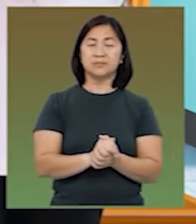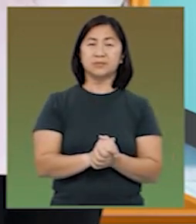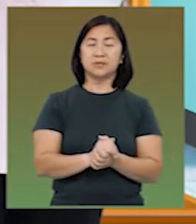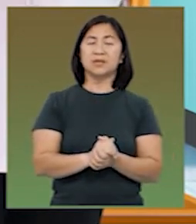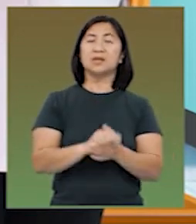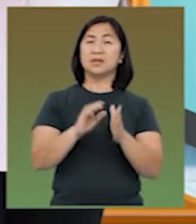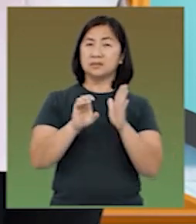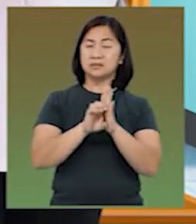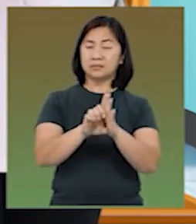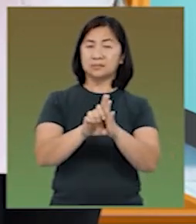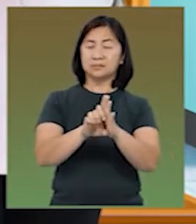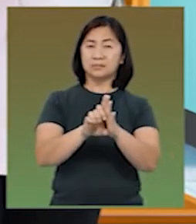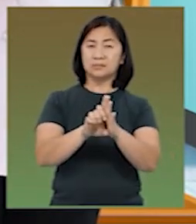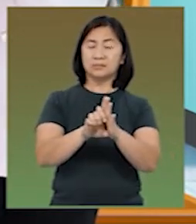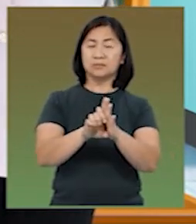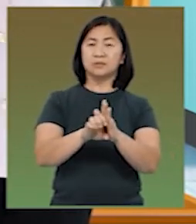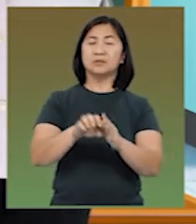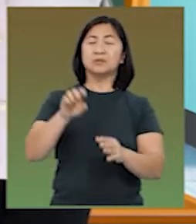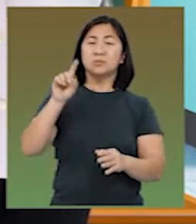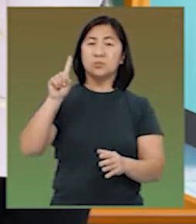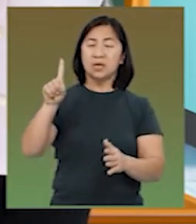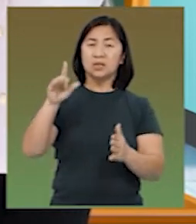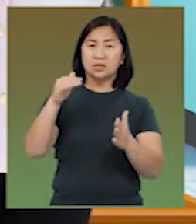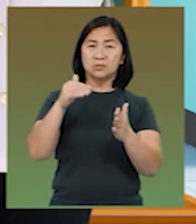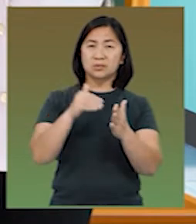Another example, kids, is